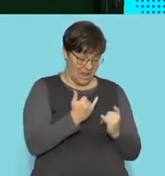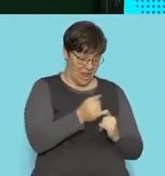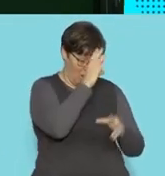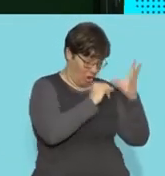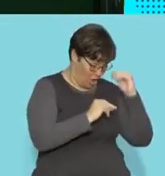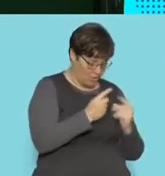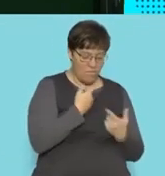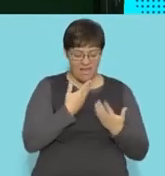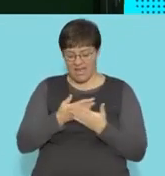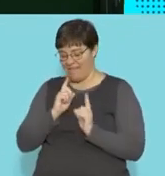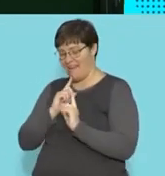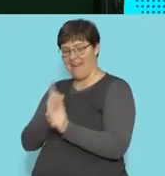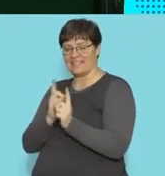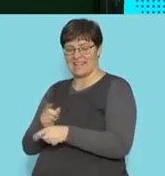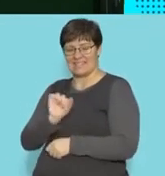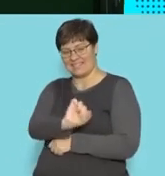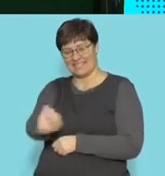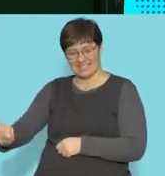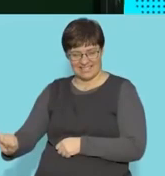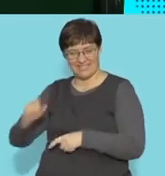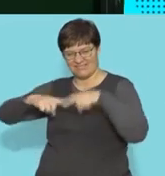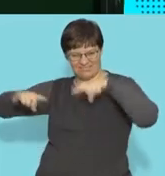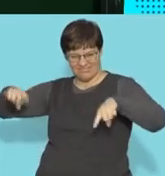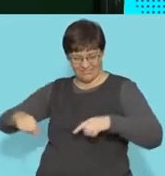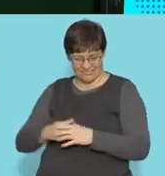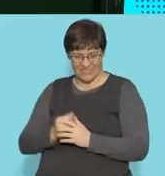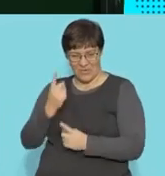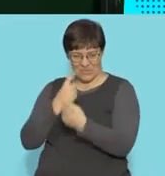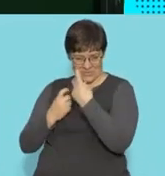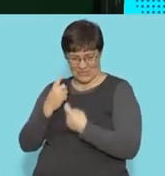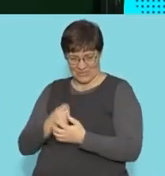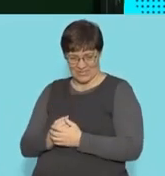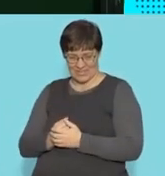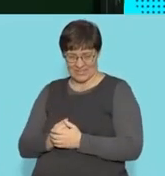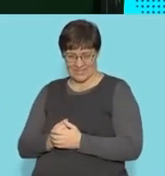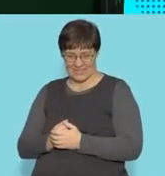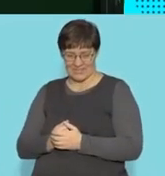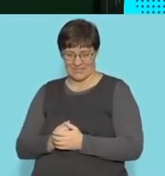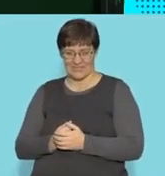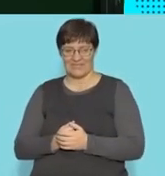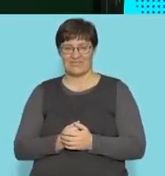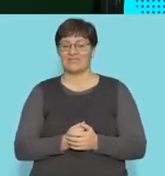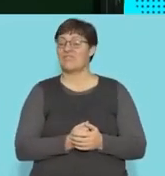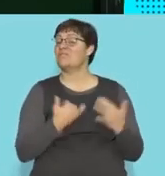lesson to be able to answer all the different kinds of questions again in our next